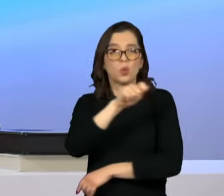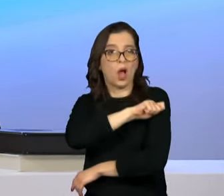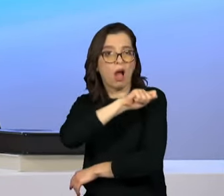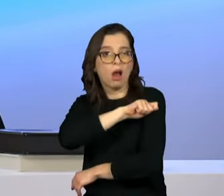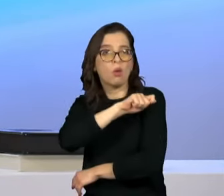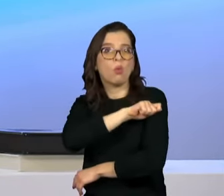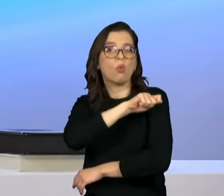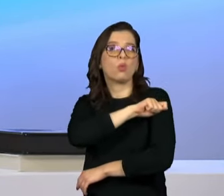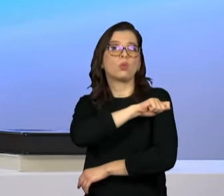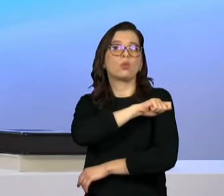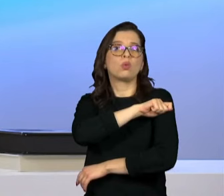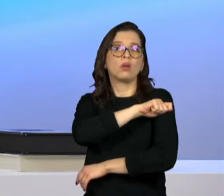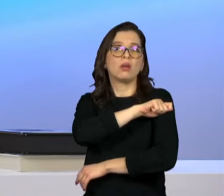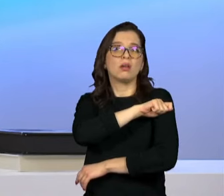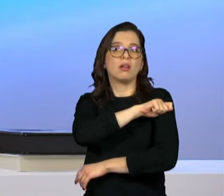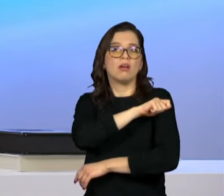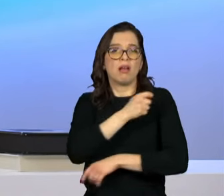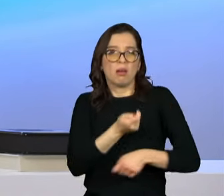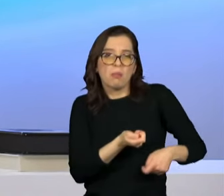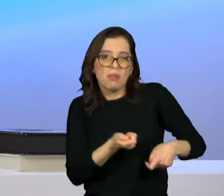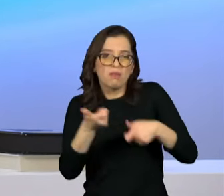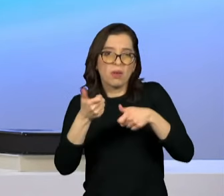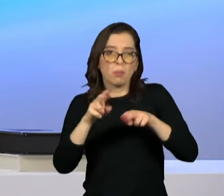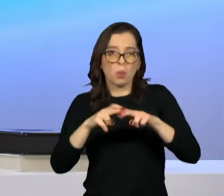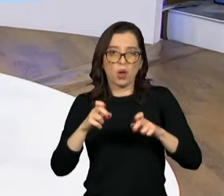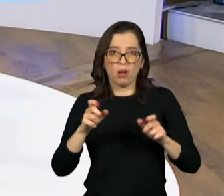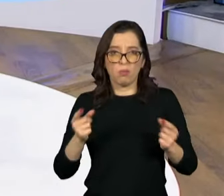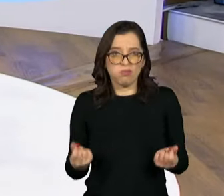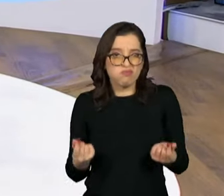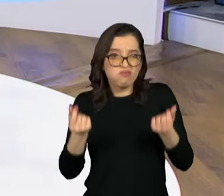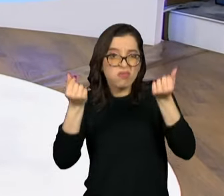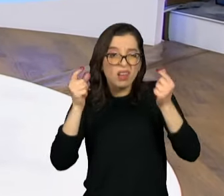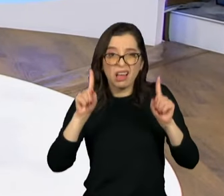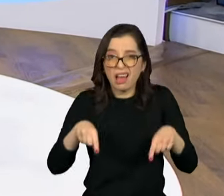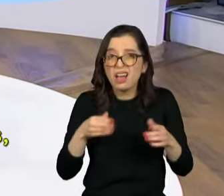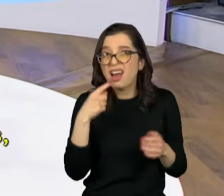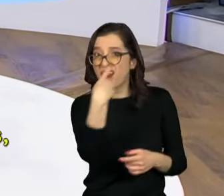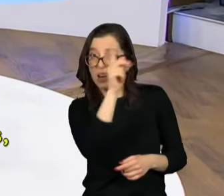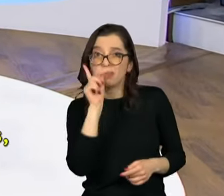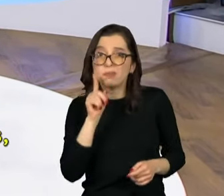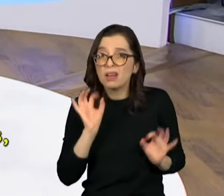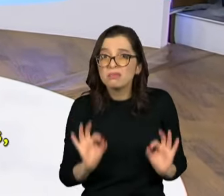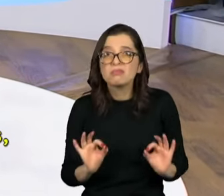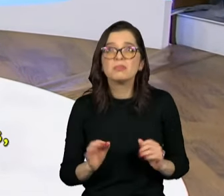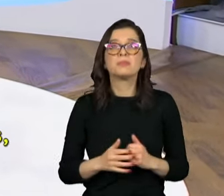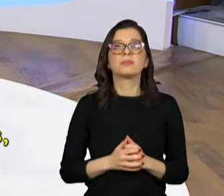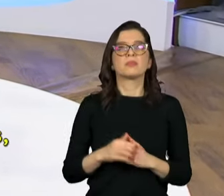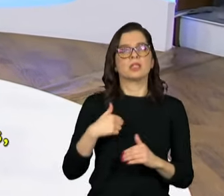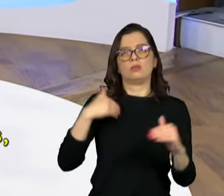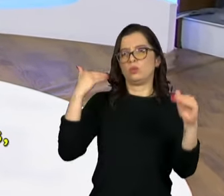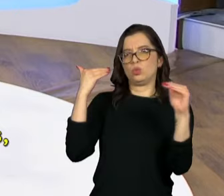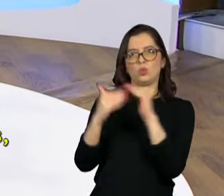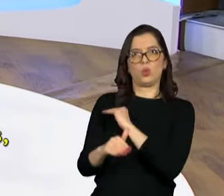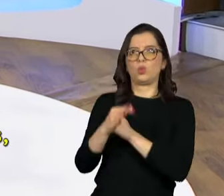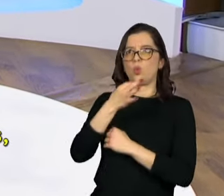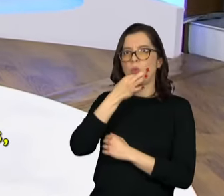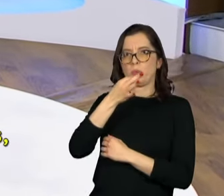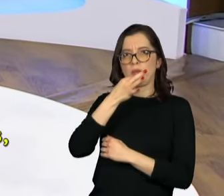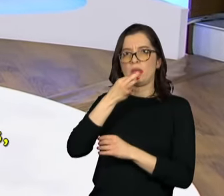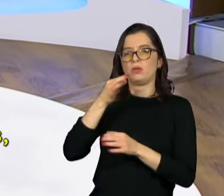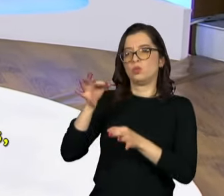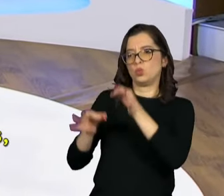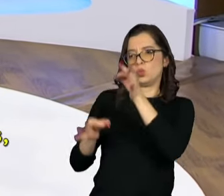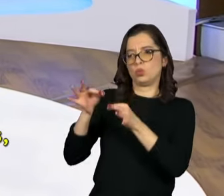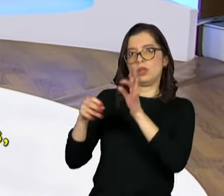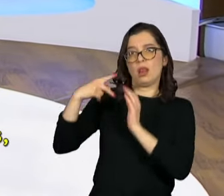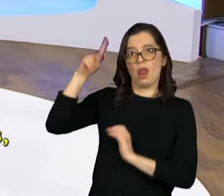afirmativa para os mais ricos nas universidades americanas? I disagree with the Supreme Court